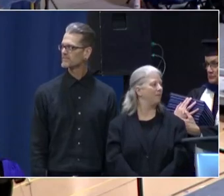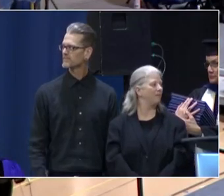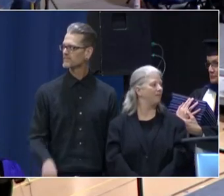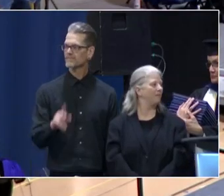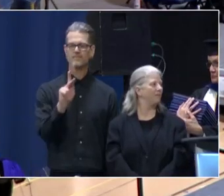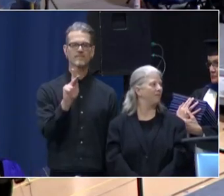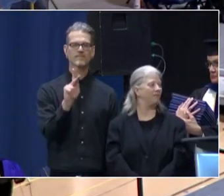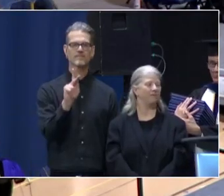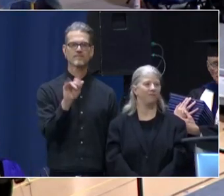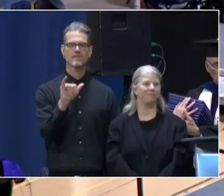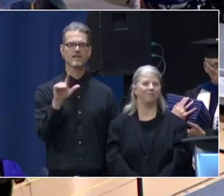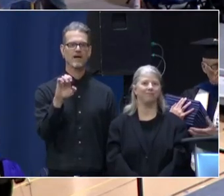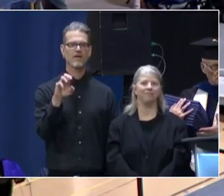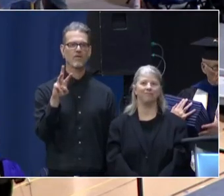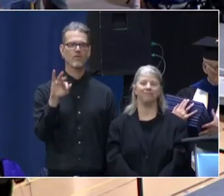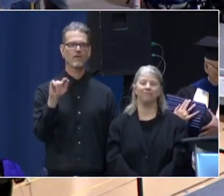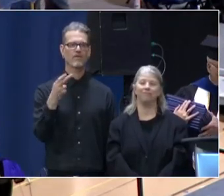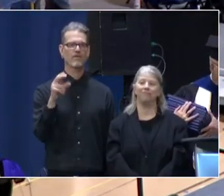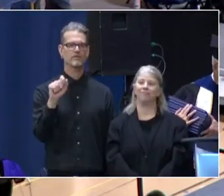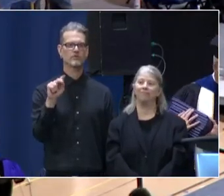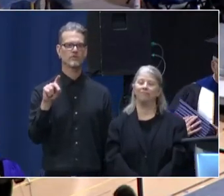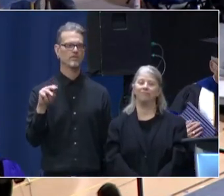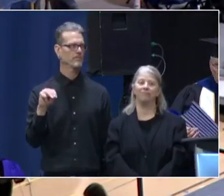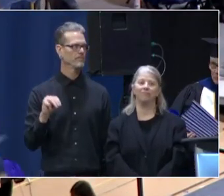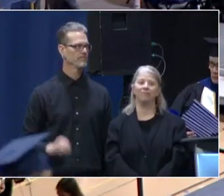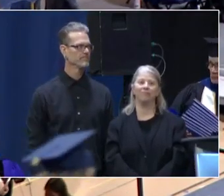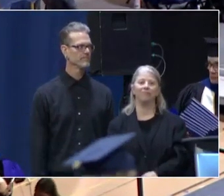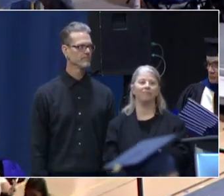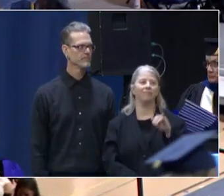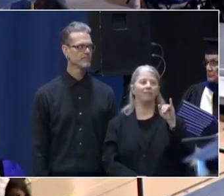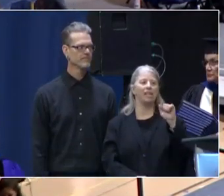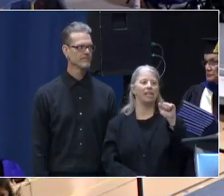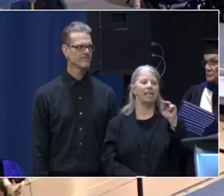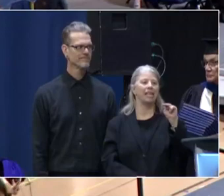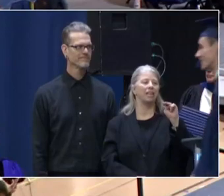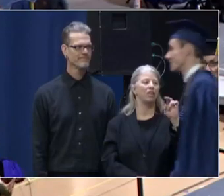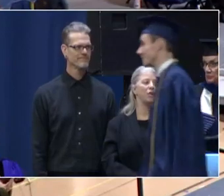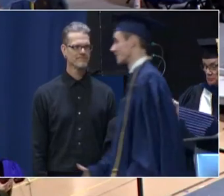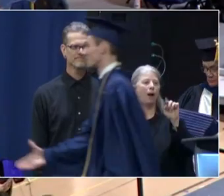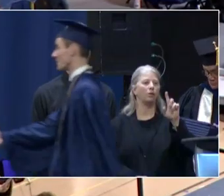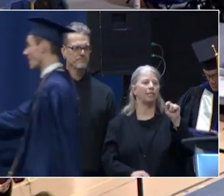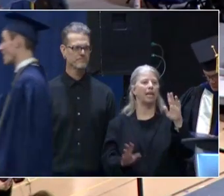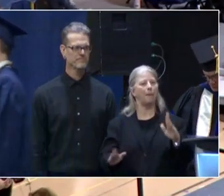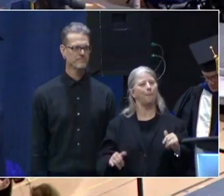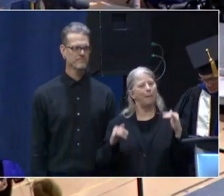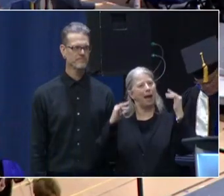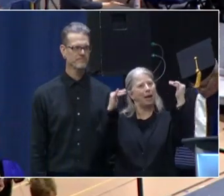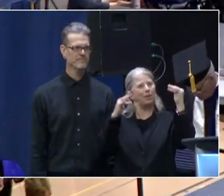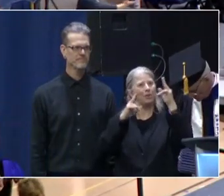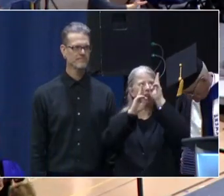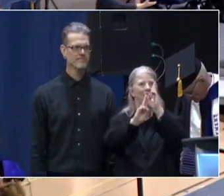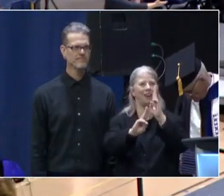Kyle Wickstrom. Ian Jimbrowski, magna cum laude.